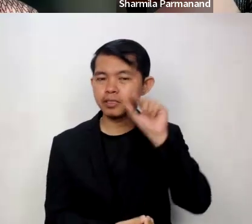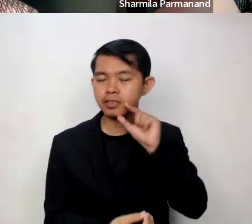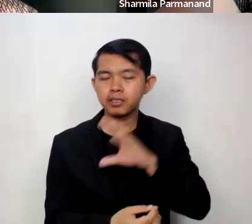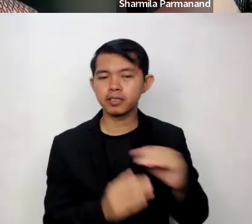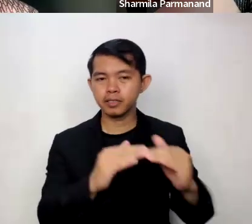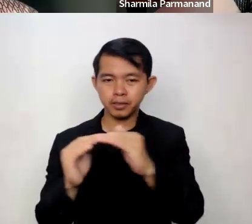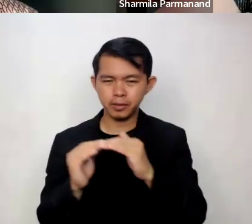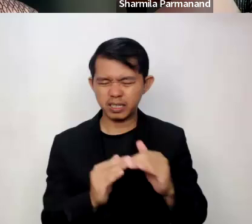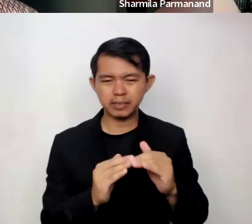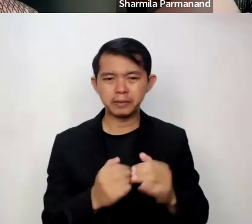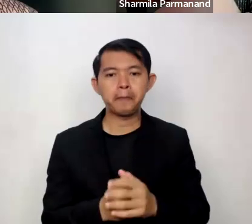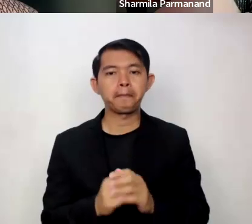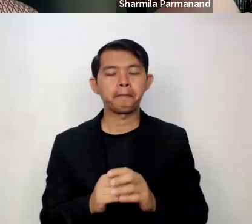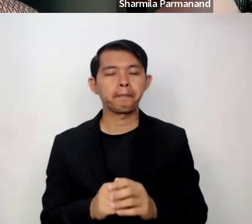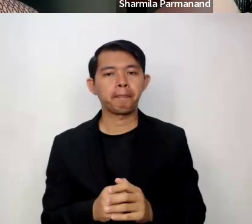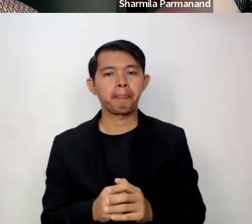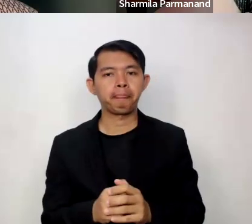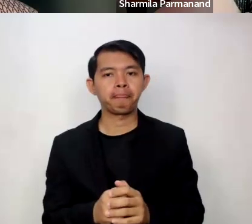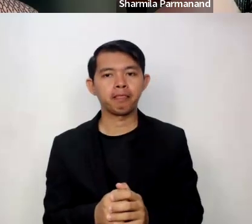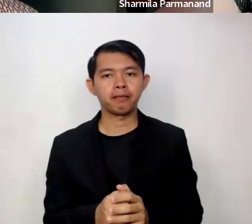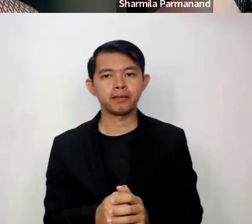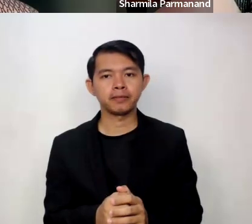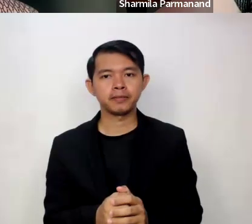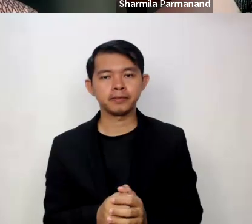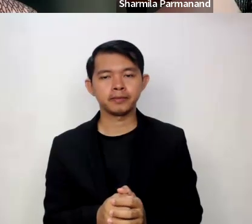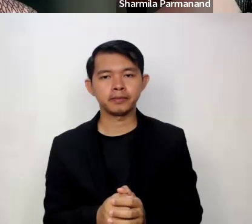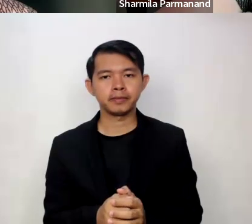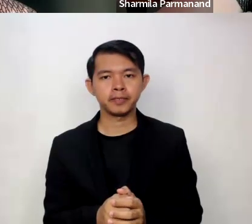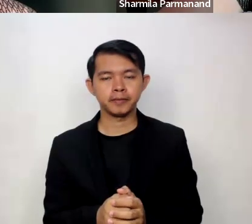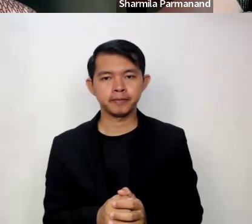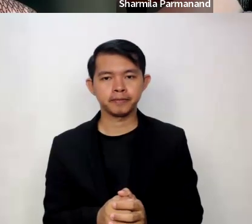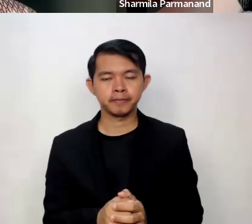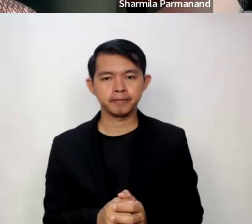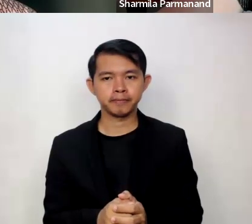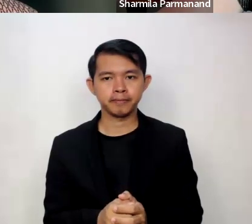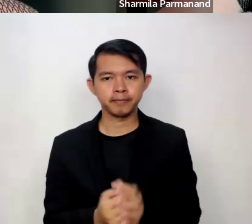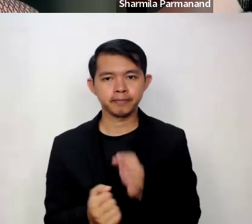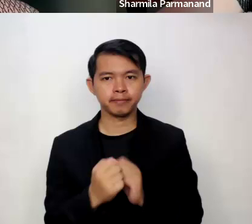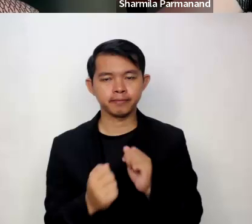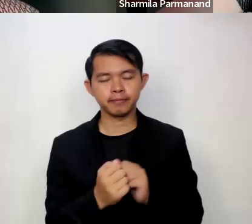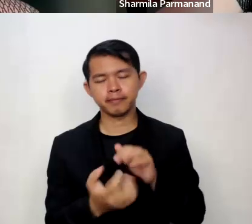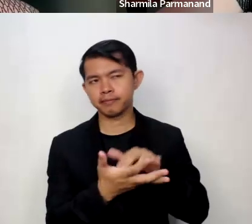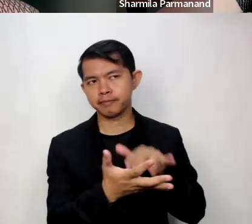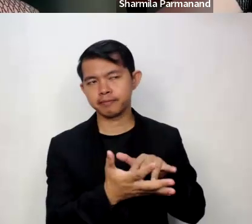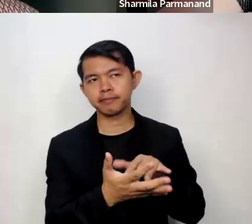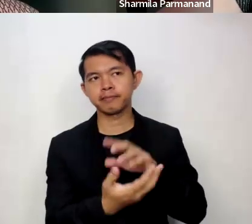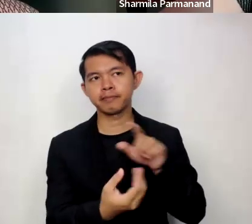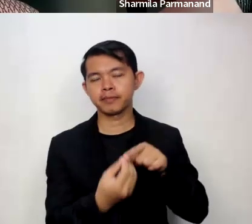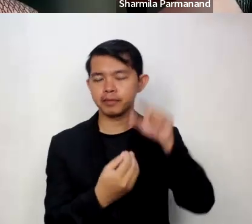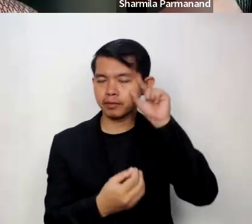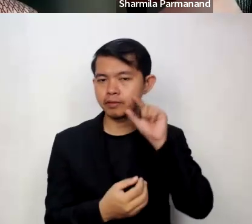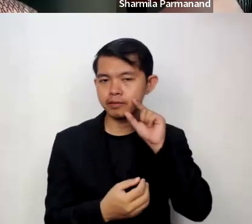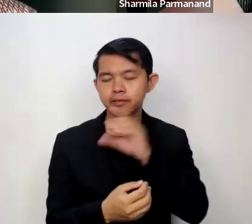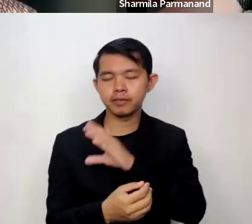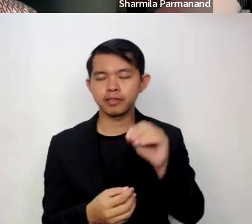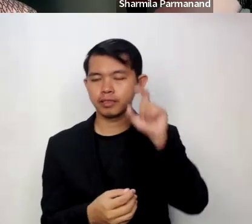statistics. Applied, ibig sabihin we study issues or phenomena related to gender and